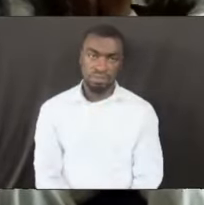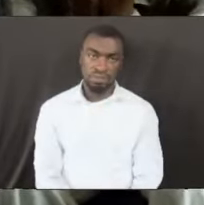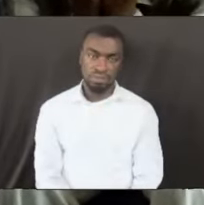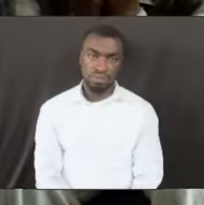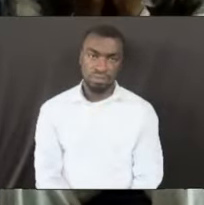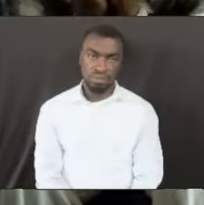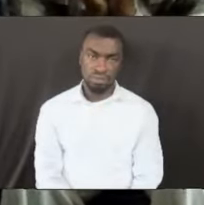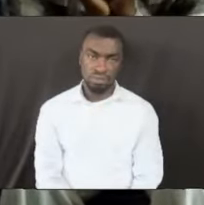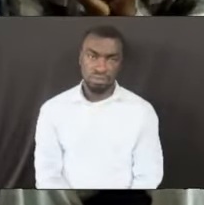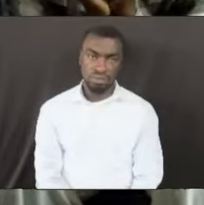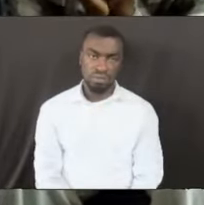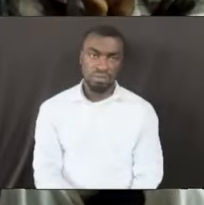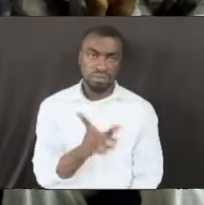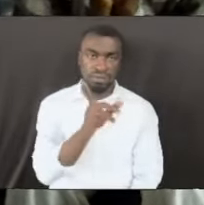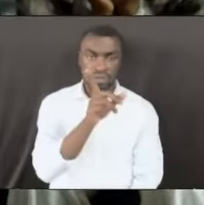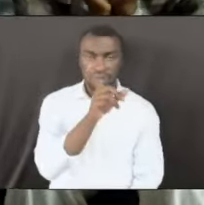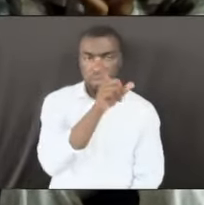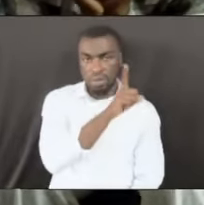by.